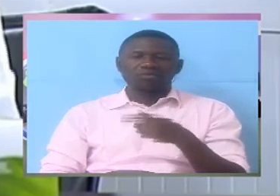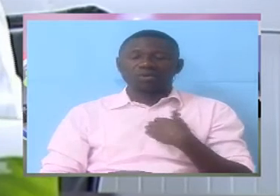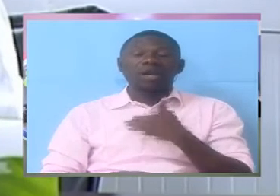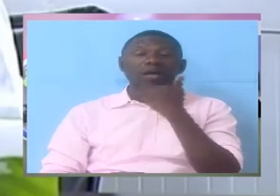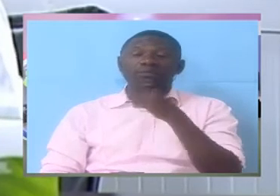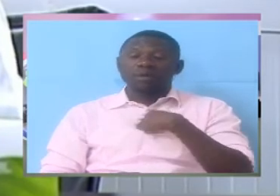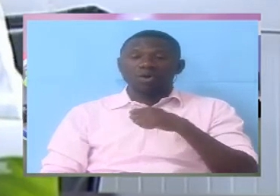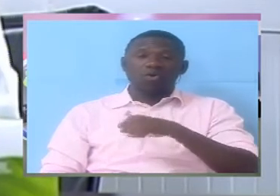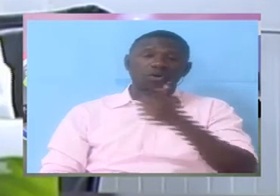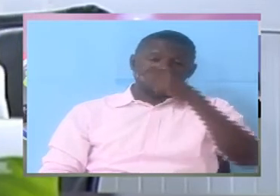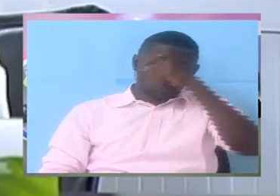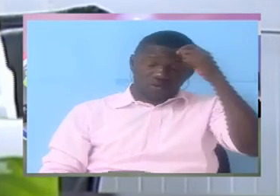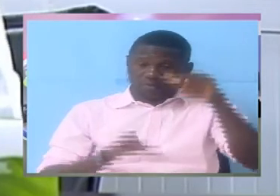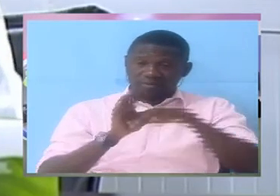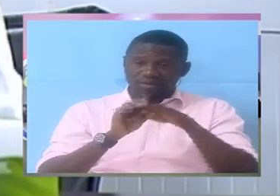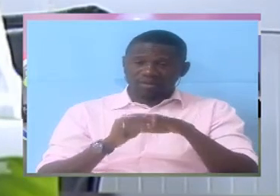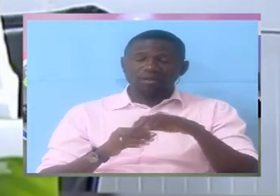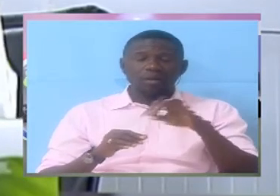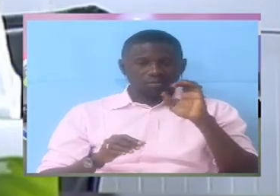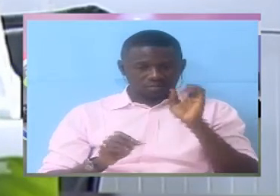tell you.